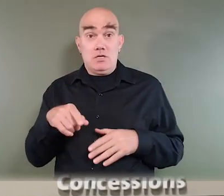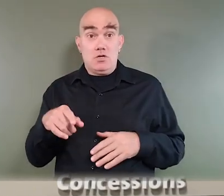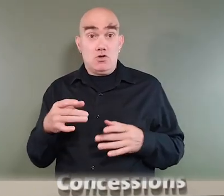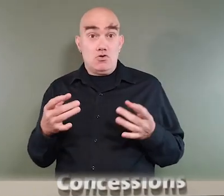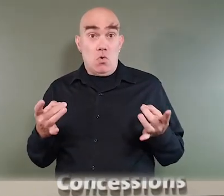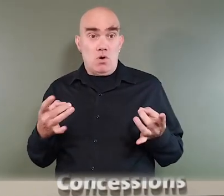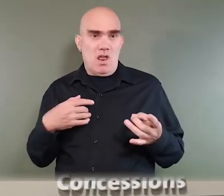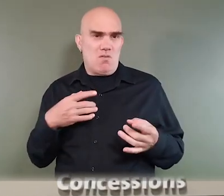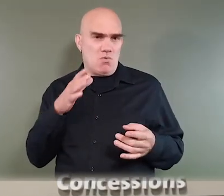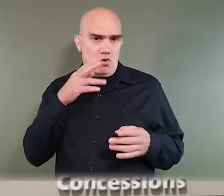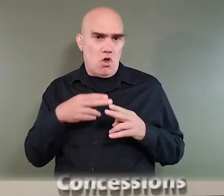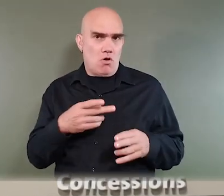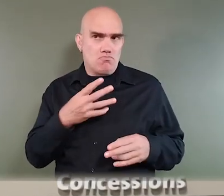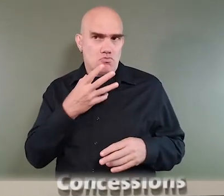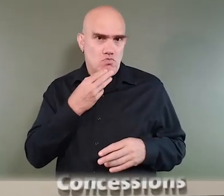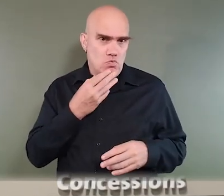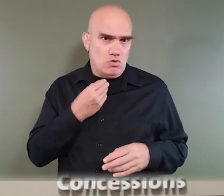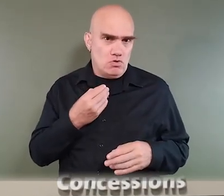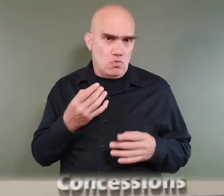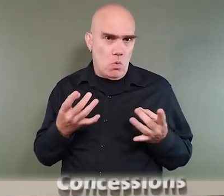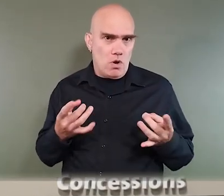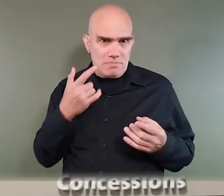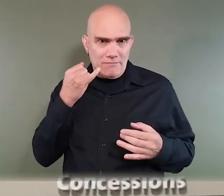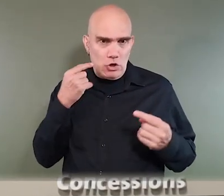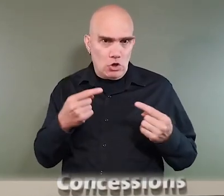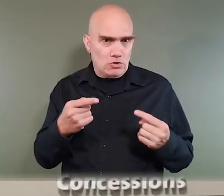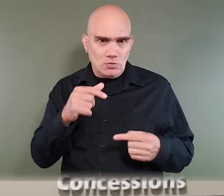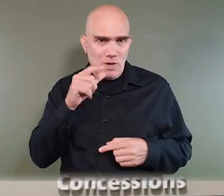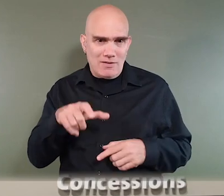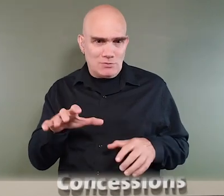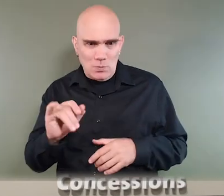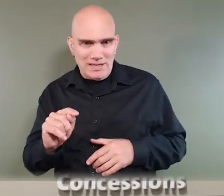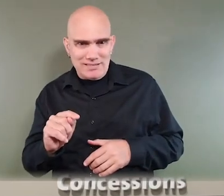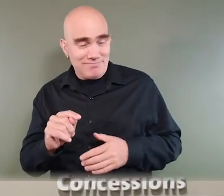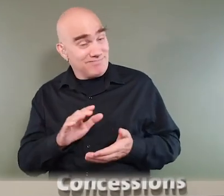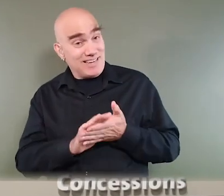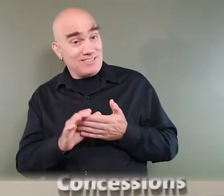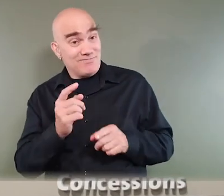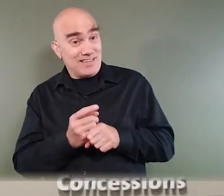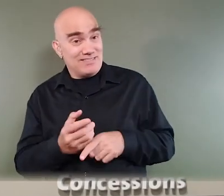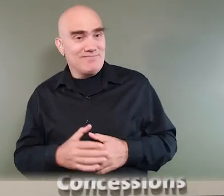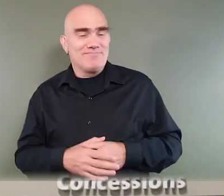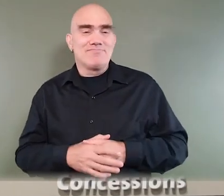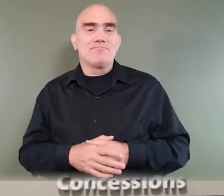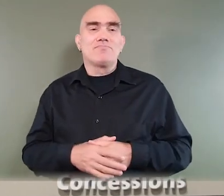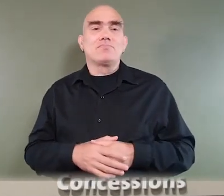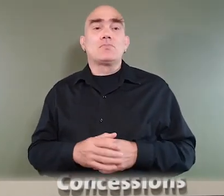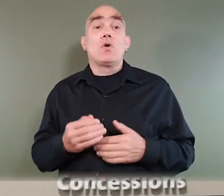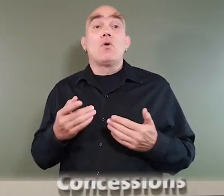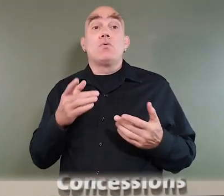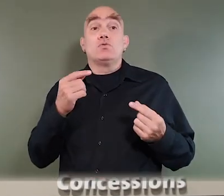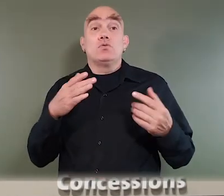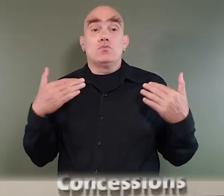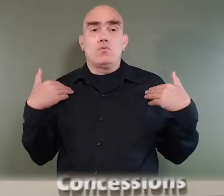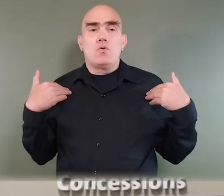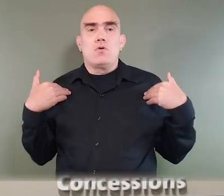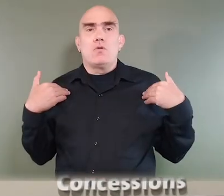because if it hurts, you don't have to do it. It's nice, right? So there you go. You're going to roll your shoulders the best you